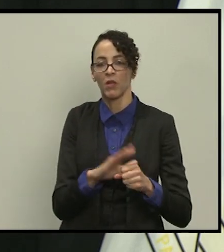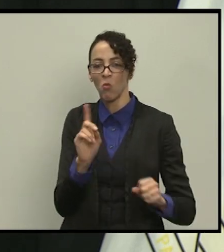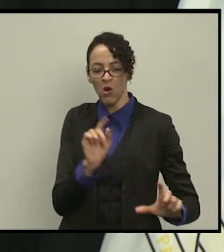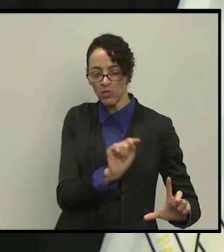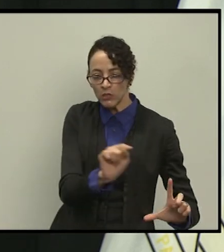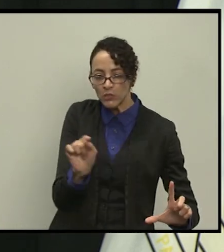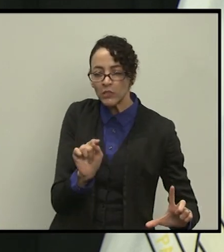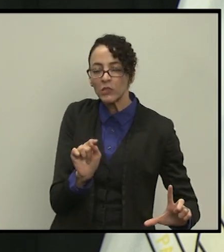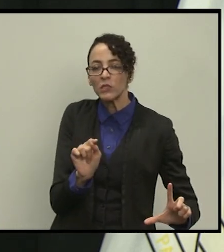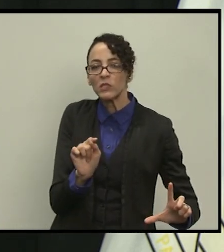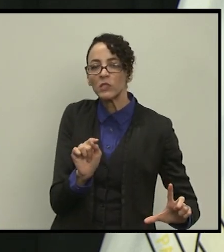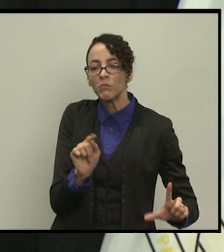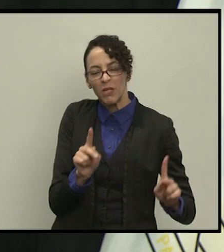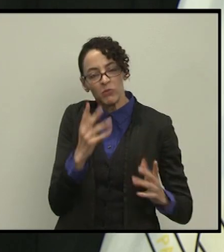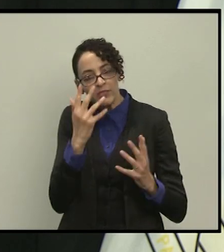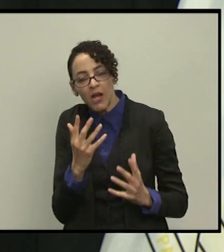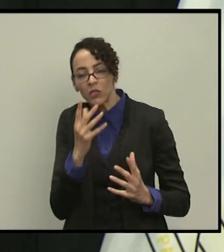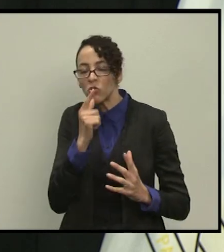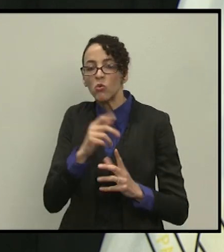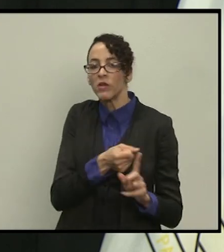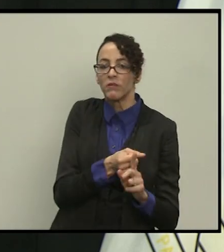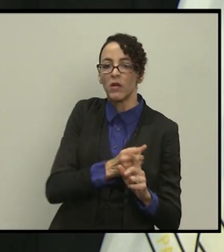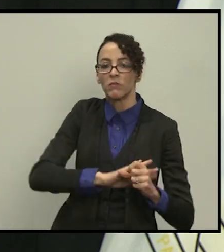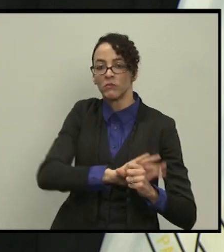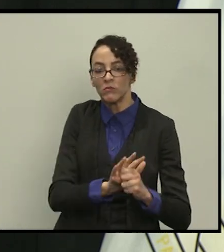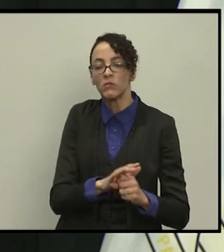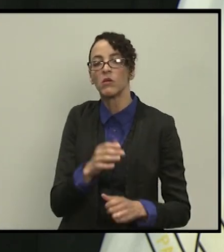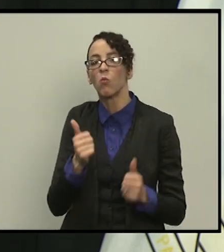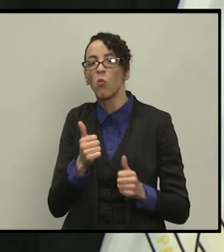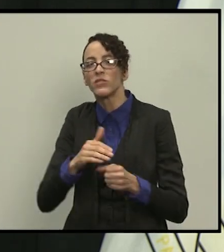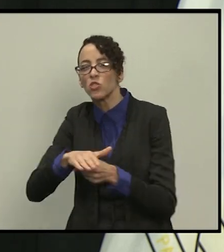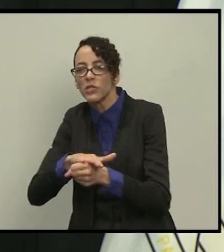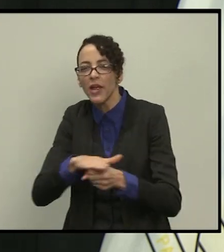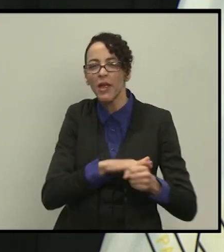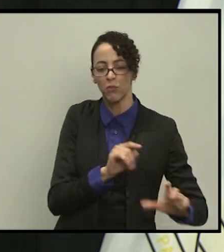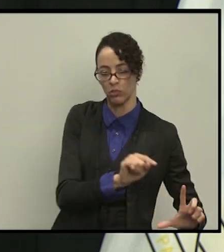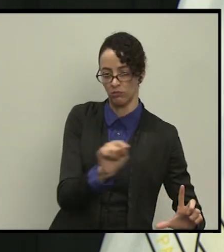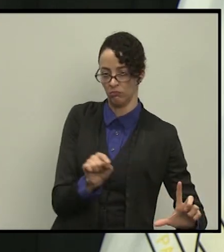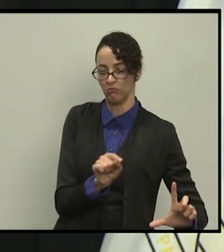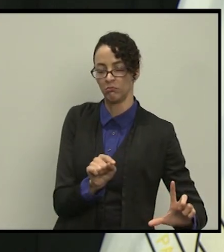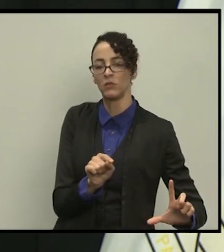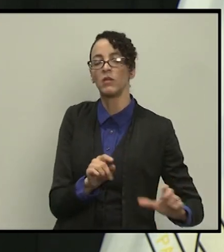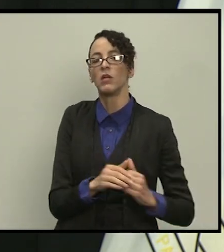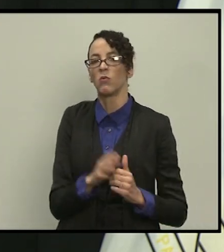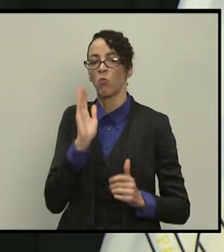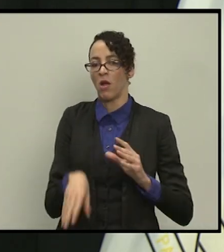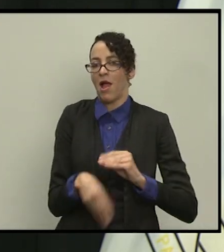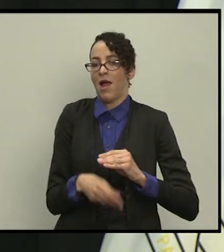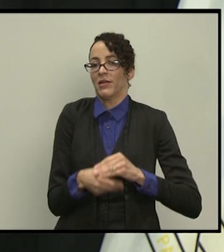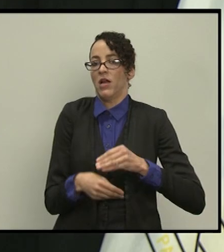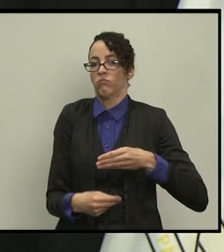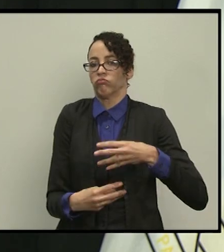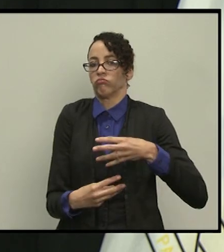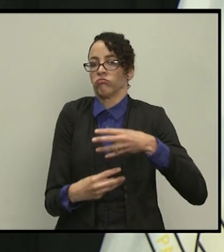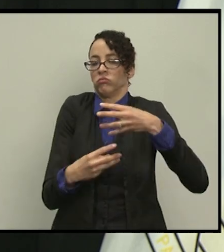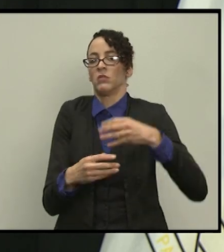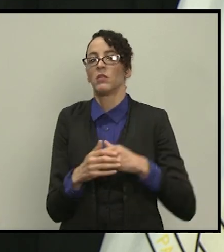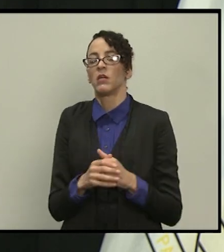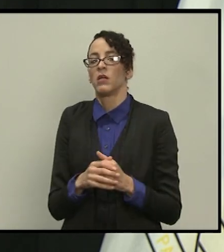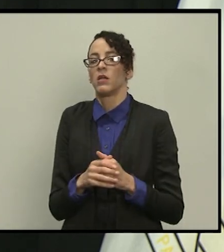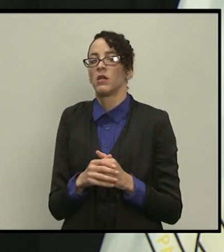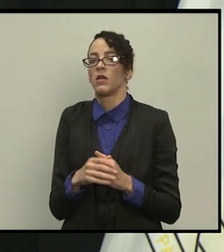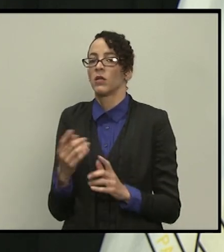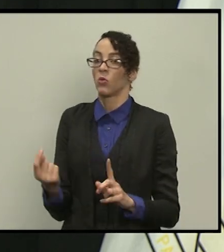particular neighborhoods that they live in. And again, it goes back to some of the disparities that we knew